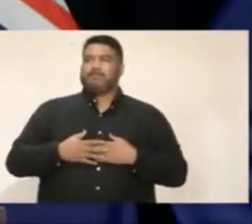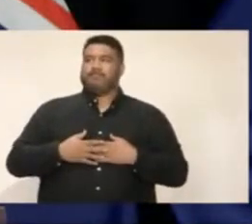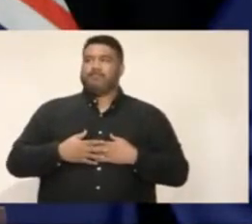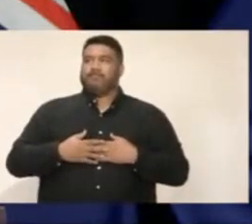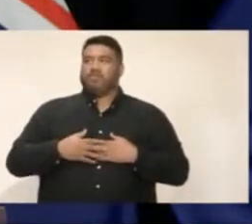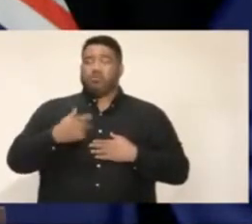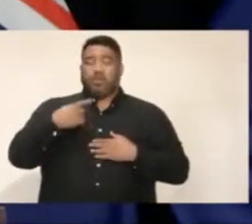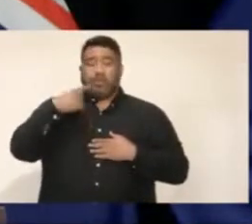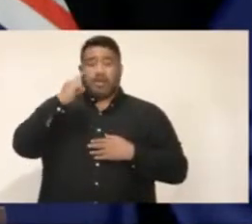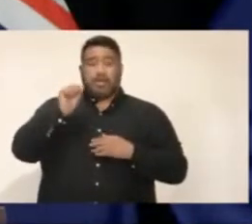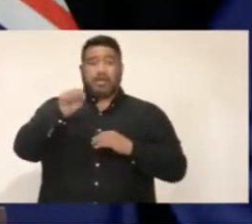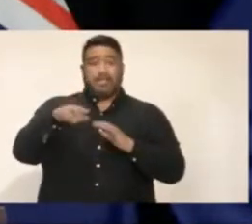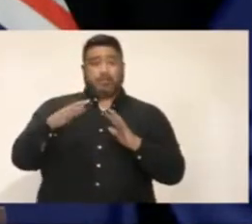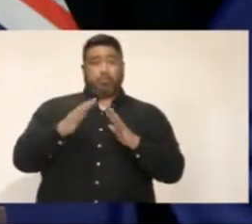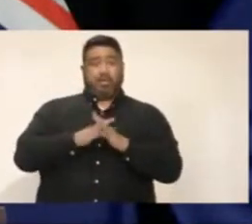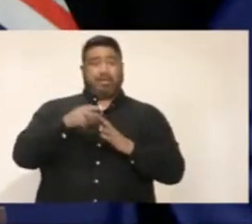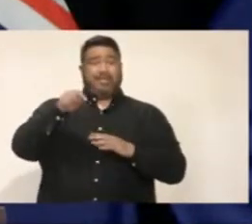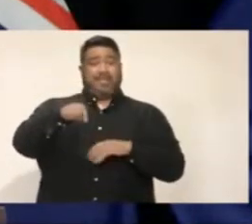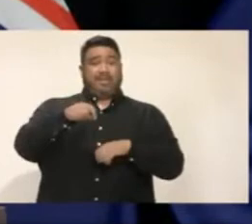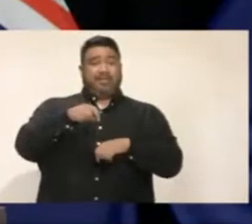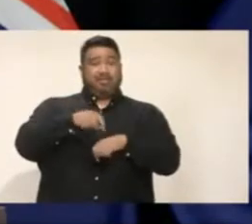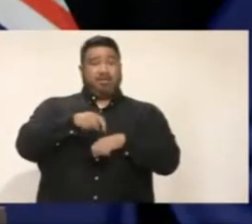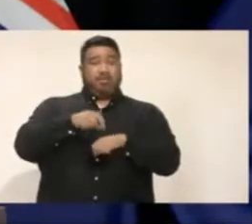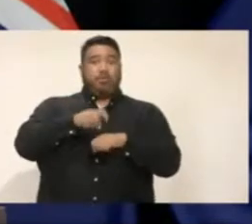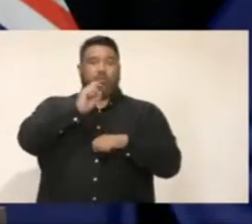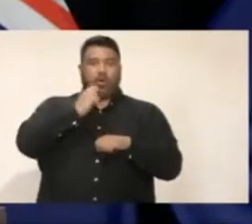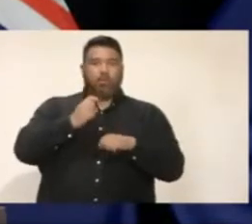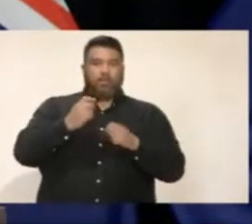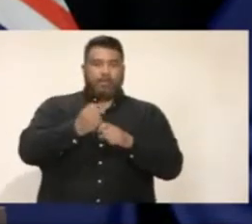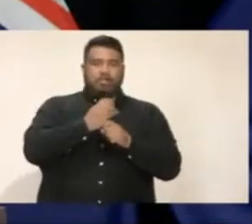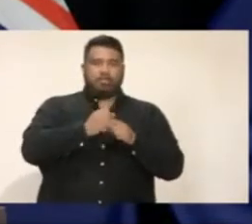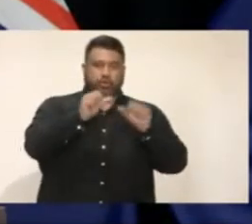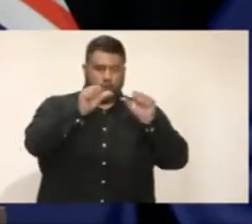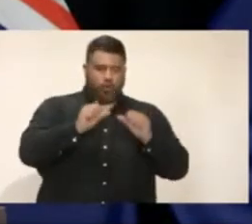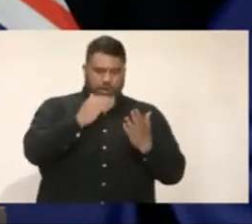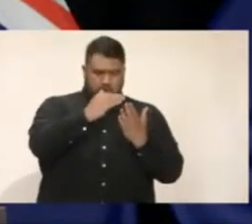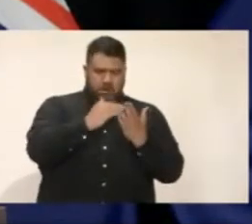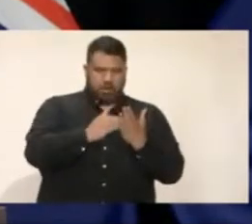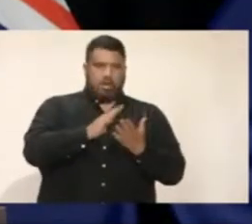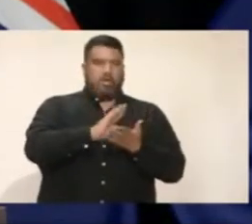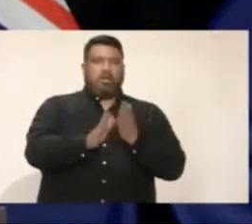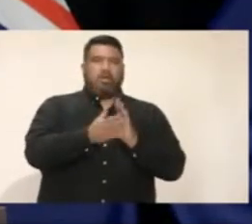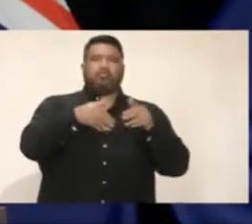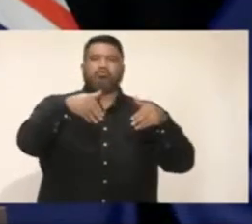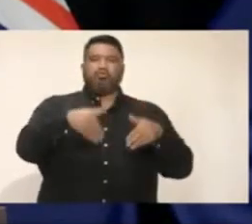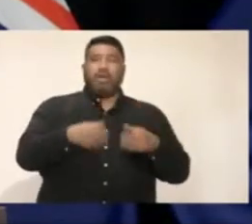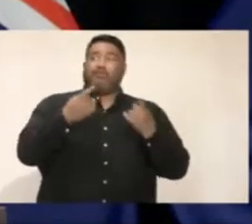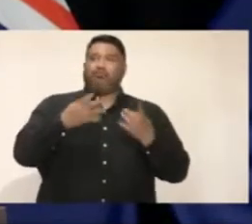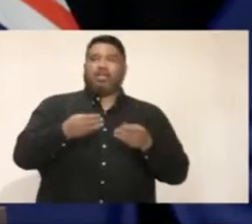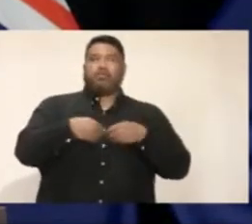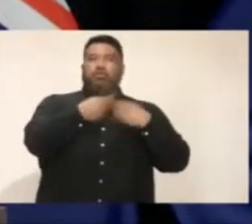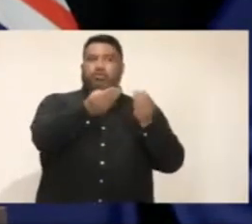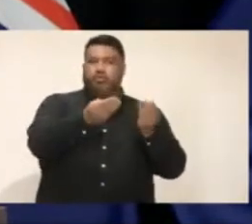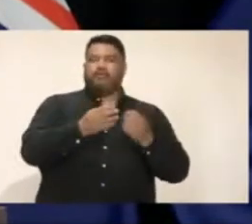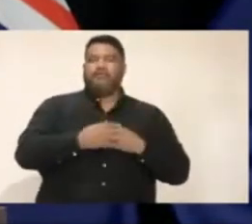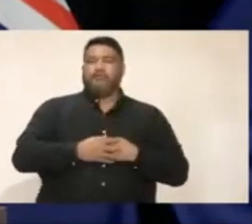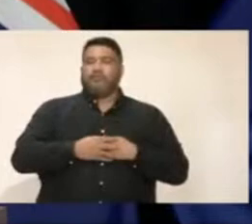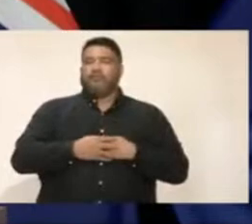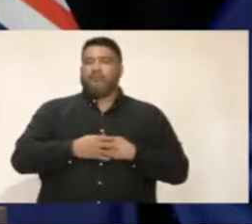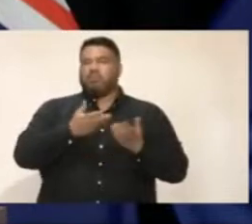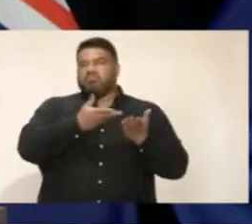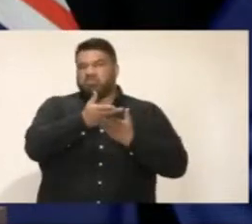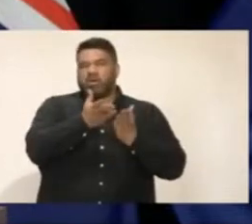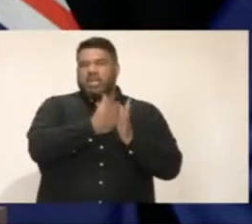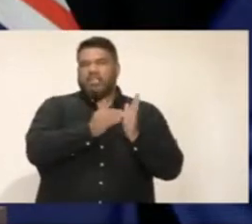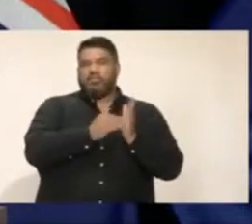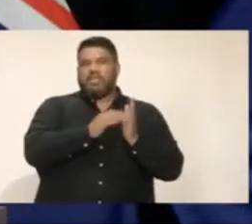of next week, we'll likely then have that final order drafted. But ministers are still working very closely with Air New Zealand on those. Pressure are the airlines